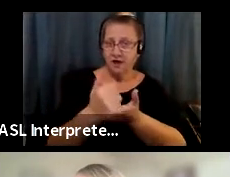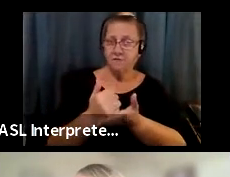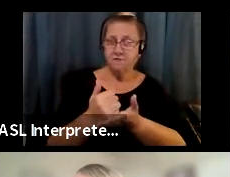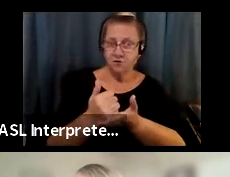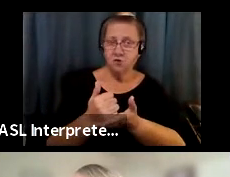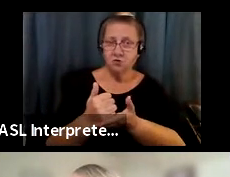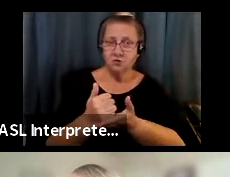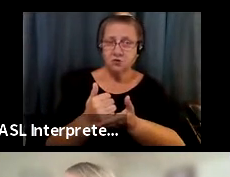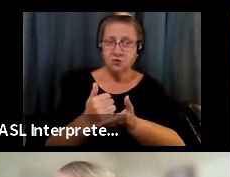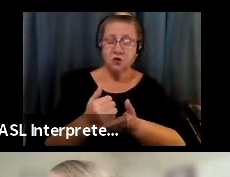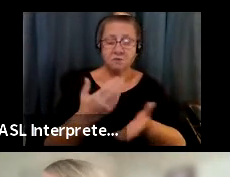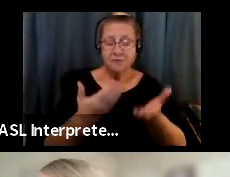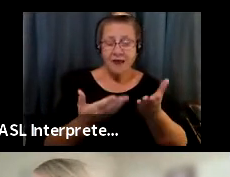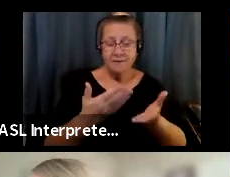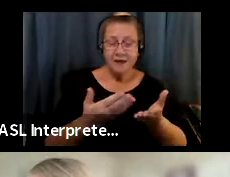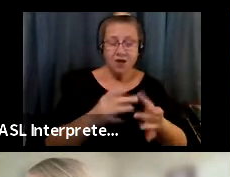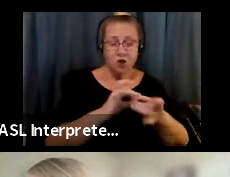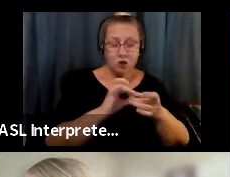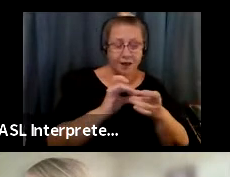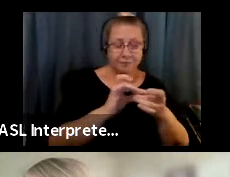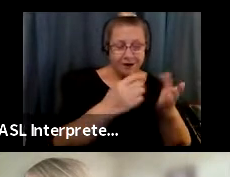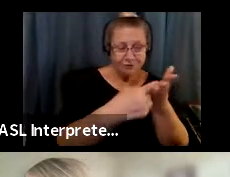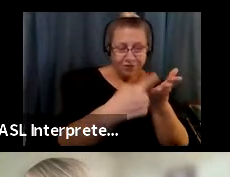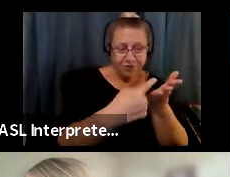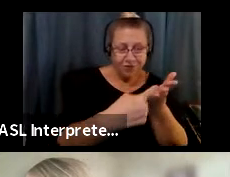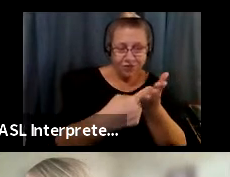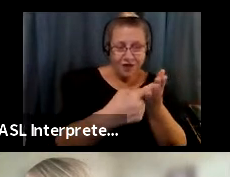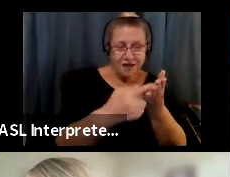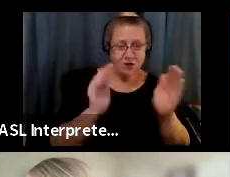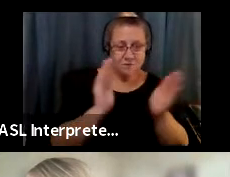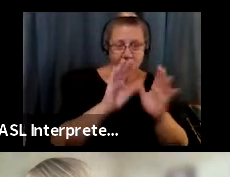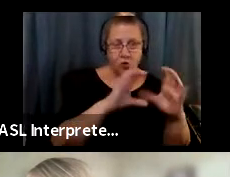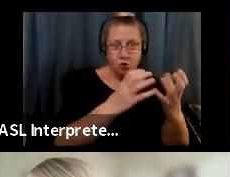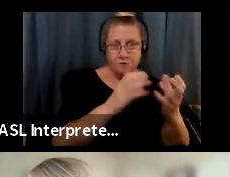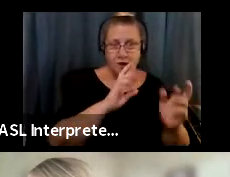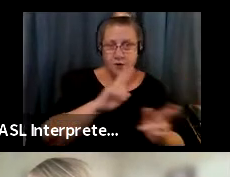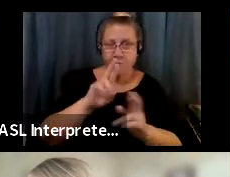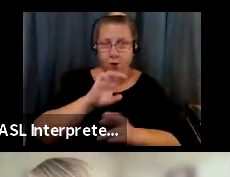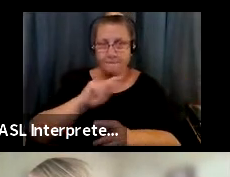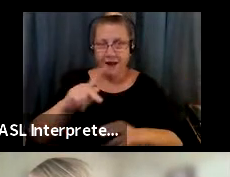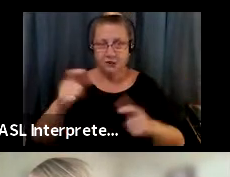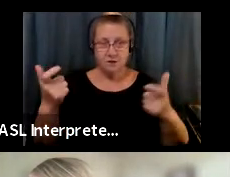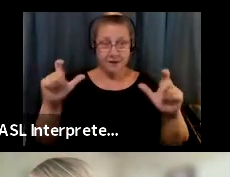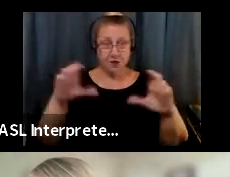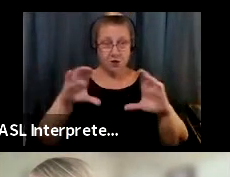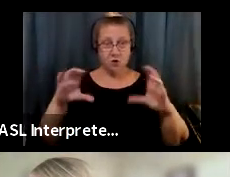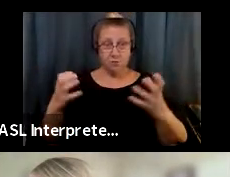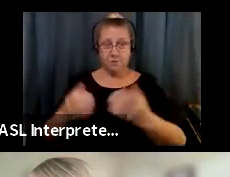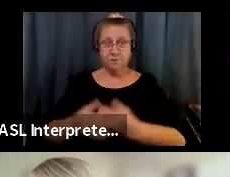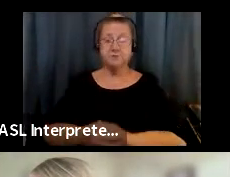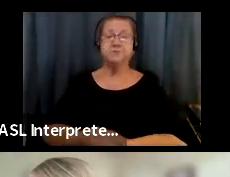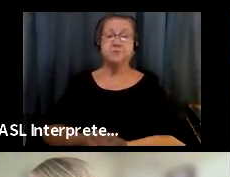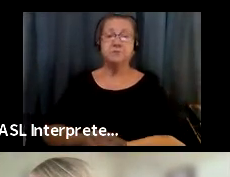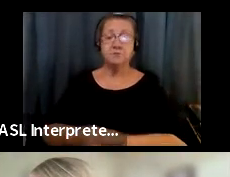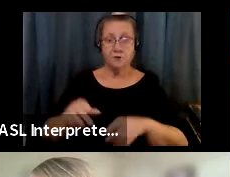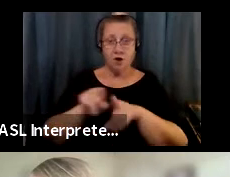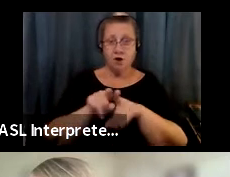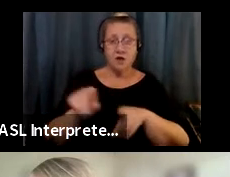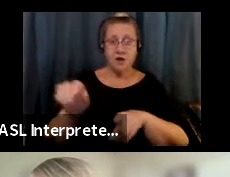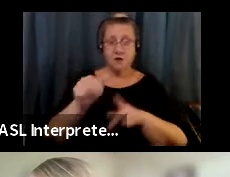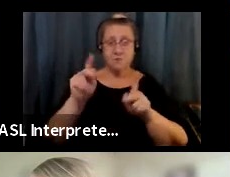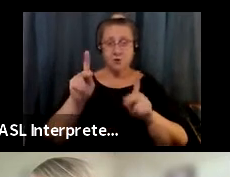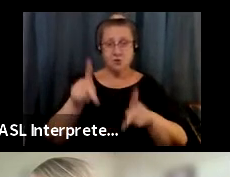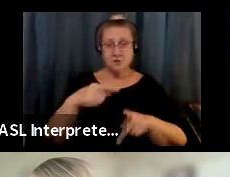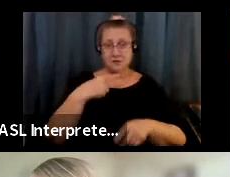sort of way might be one solution to that in the future. And as Aaliyah from the labor side mentioned, I thought in a